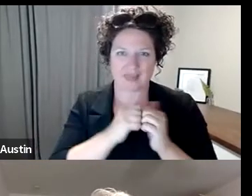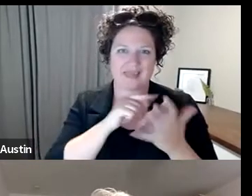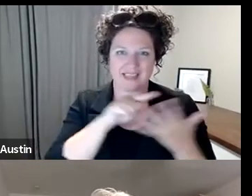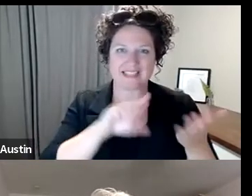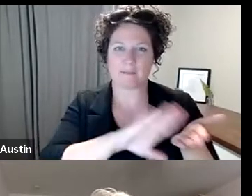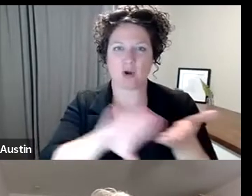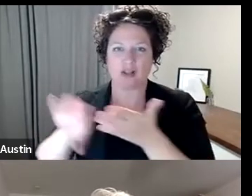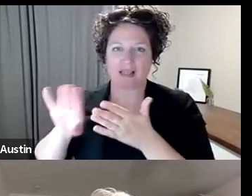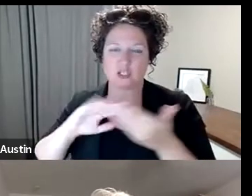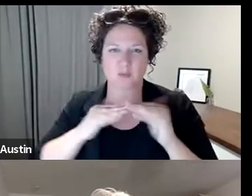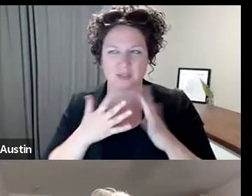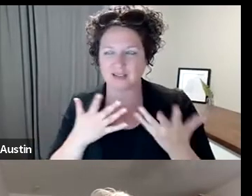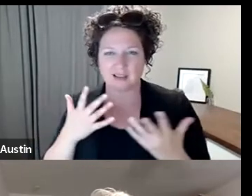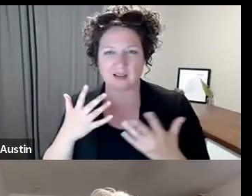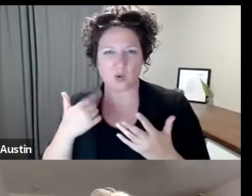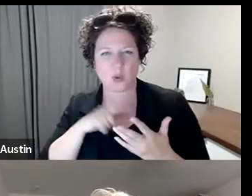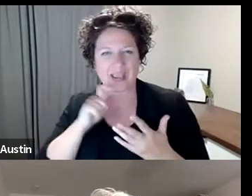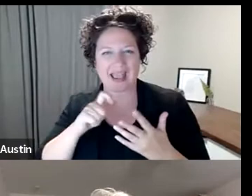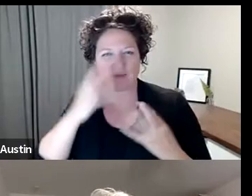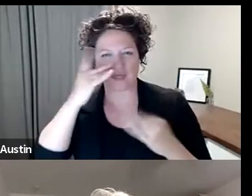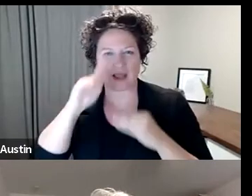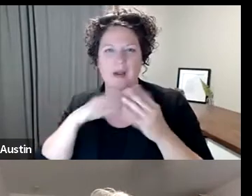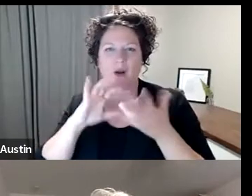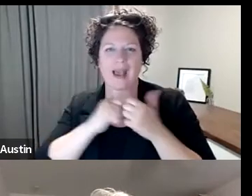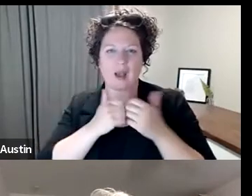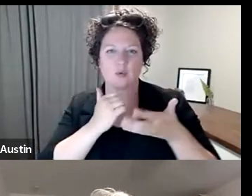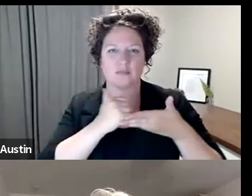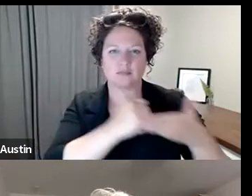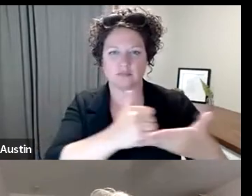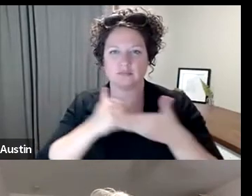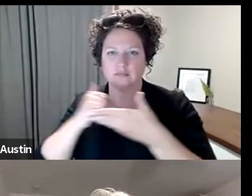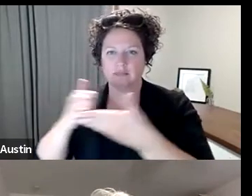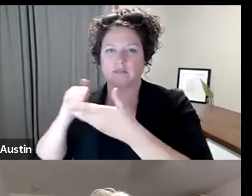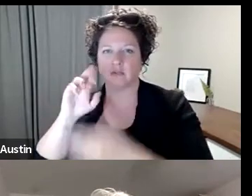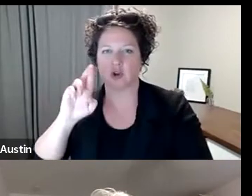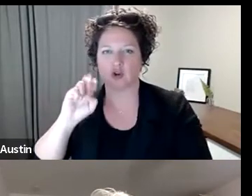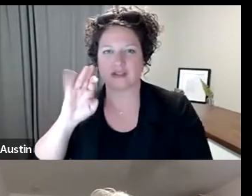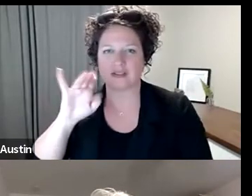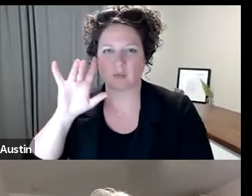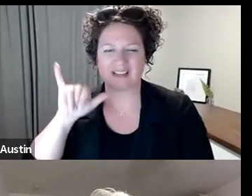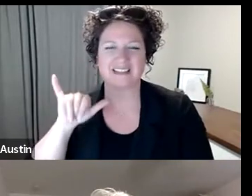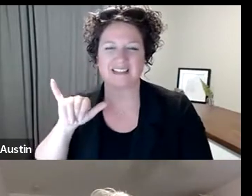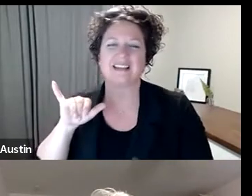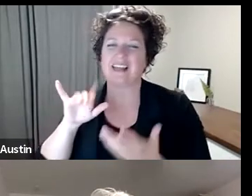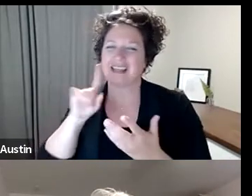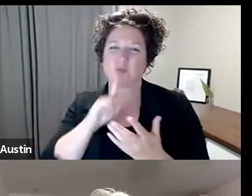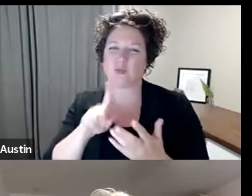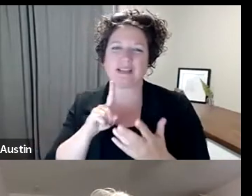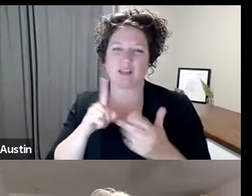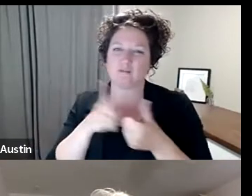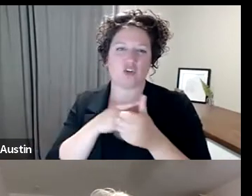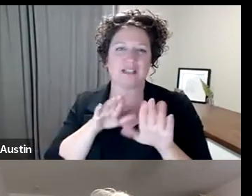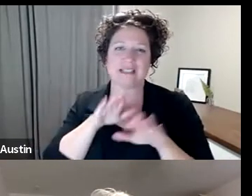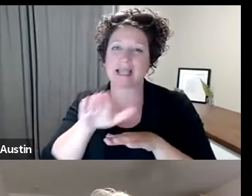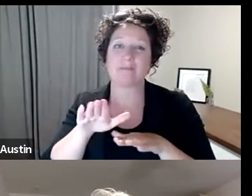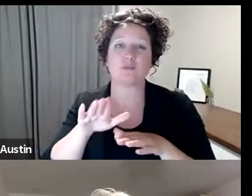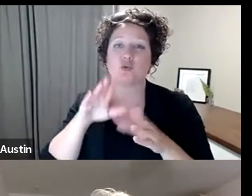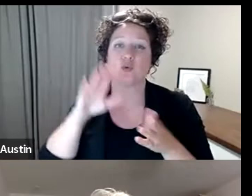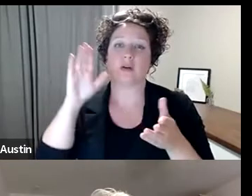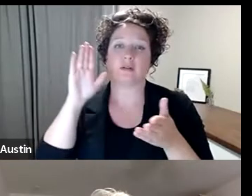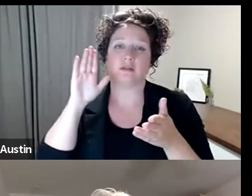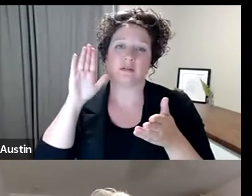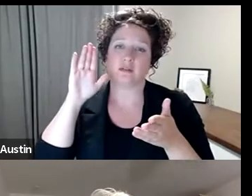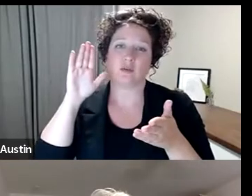embracing a framework of reciprocity is really an essential step, an essential first step towards unraveling some of the harms that have been done